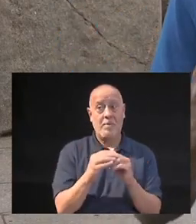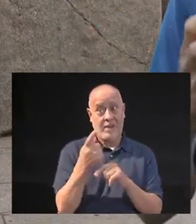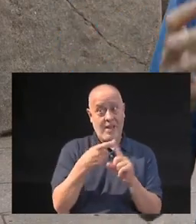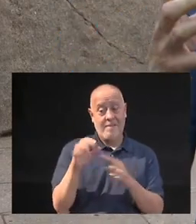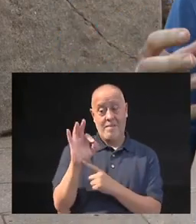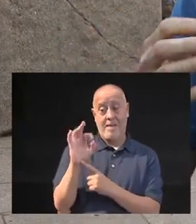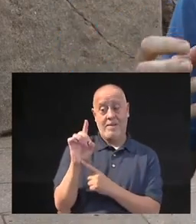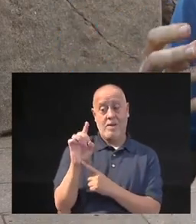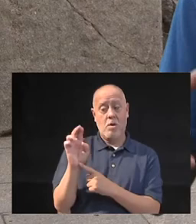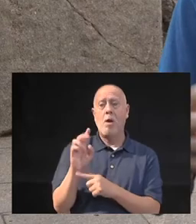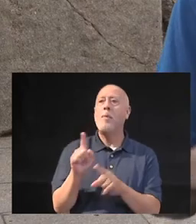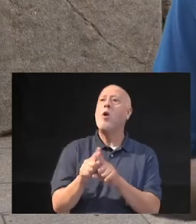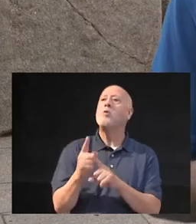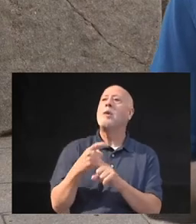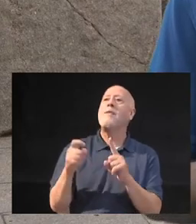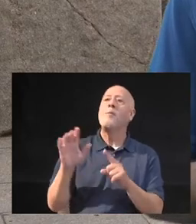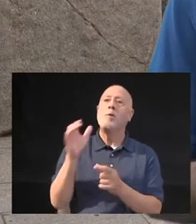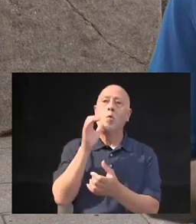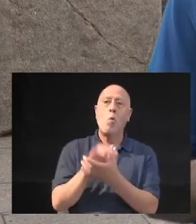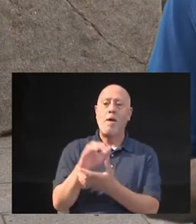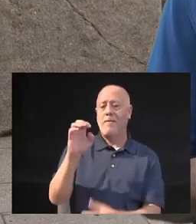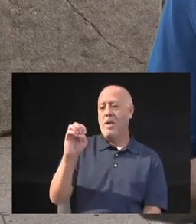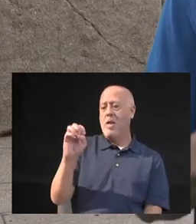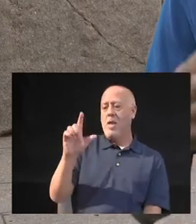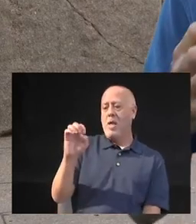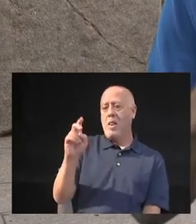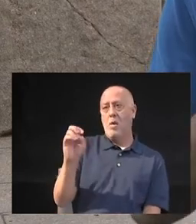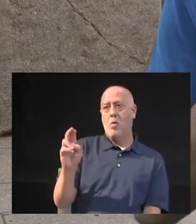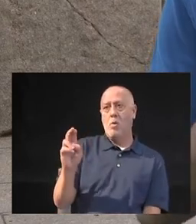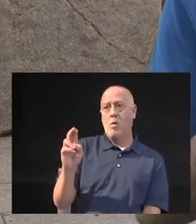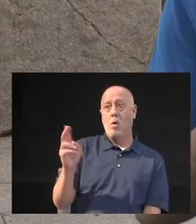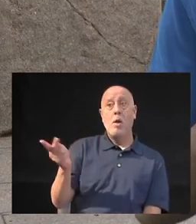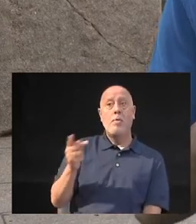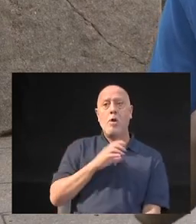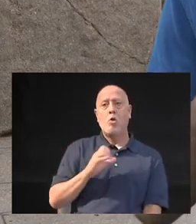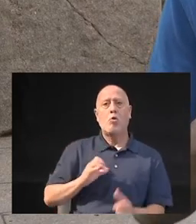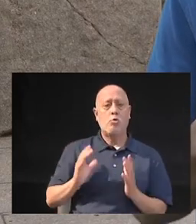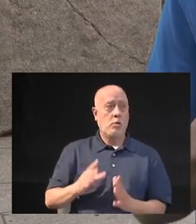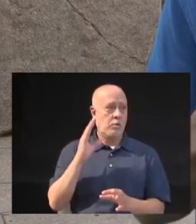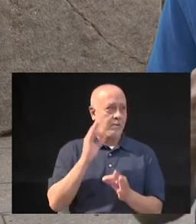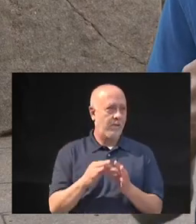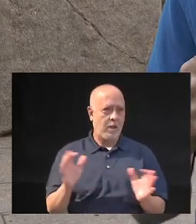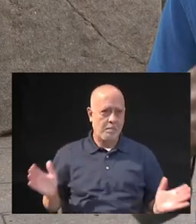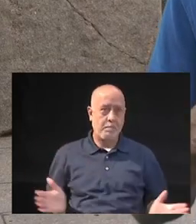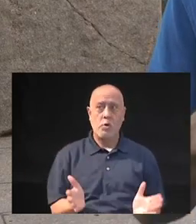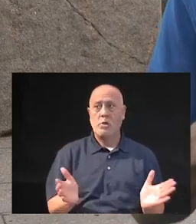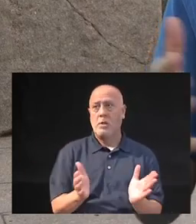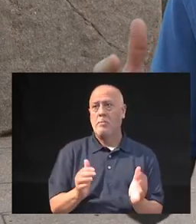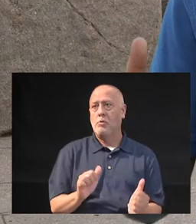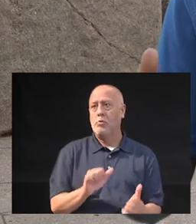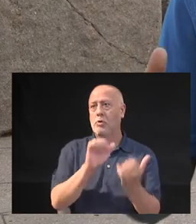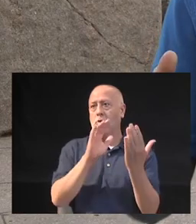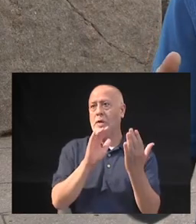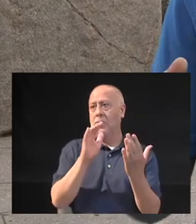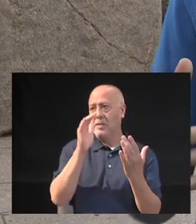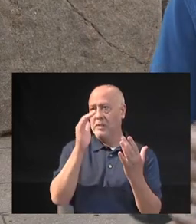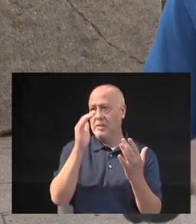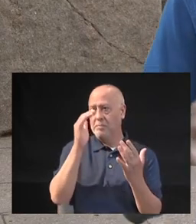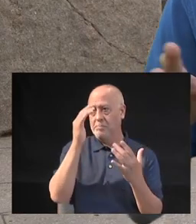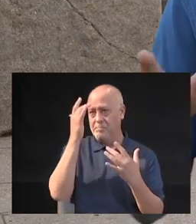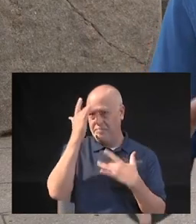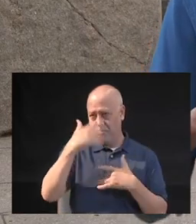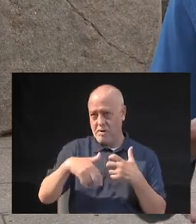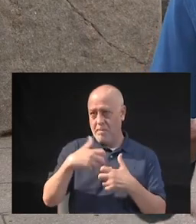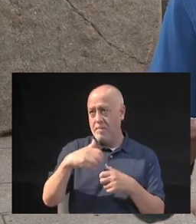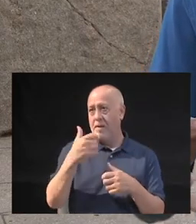FDR, but it also came from his wife, Eleanor. Their Christian faith pushed them to address the ills of the nation with